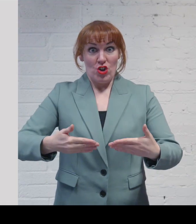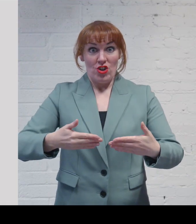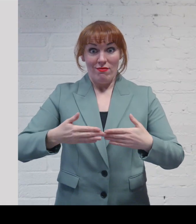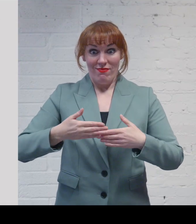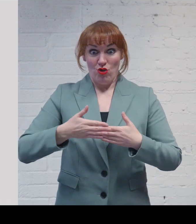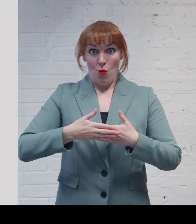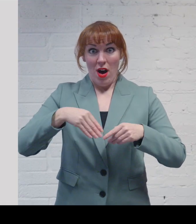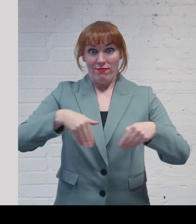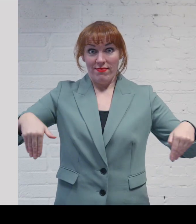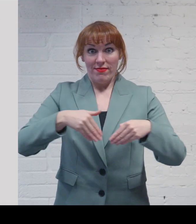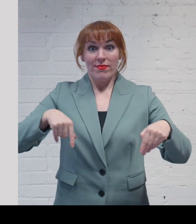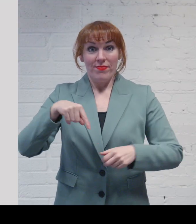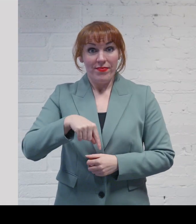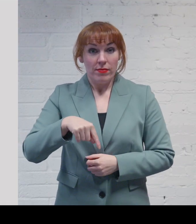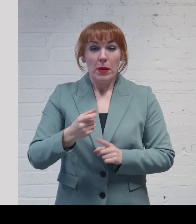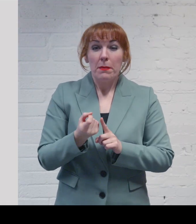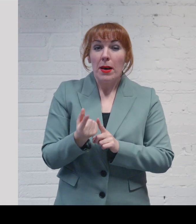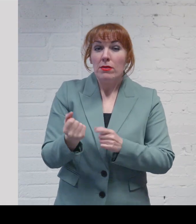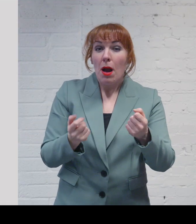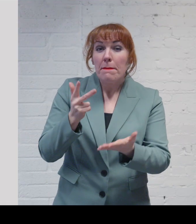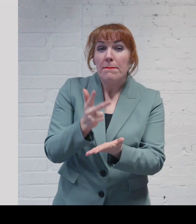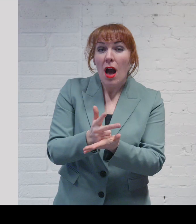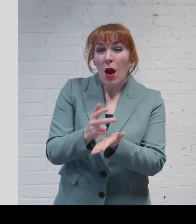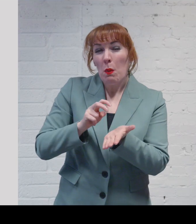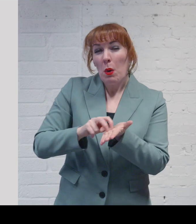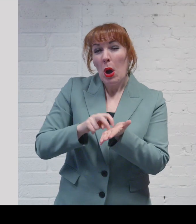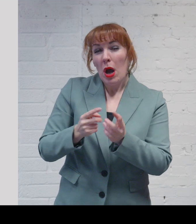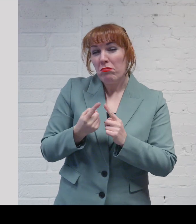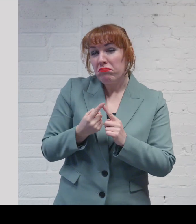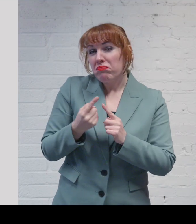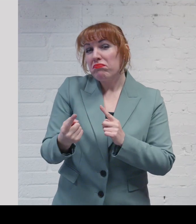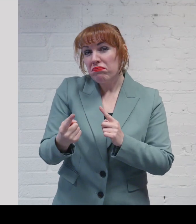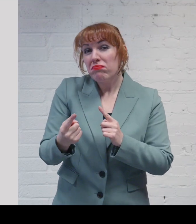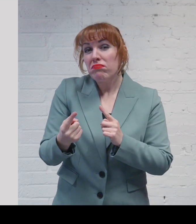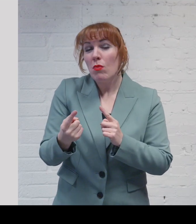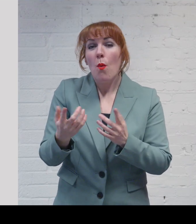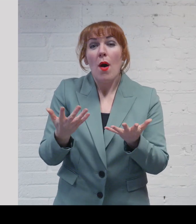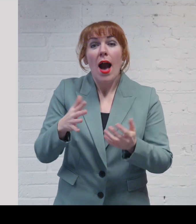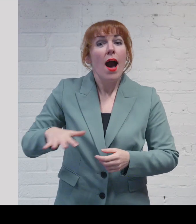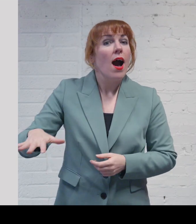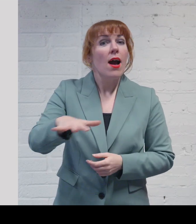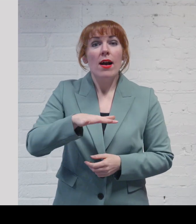The nearest car park within a walking distance of the Lyric is located at the public car park on Stranmillis Road,